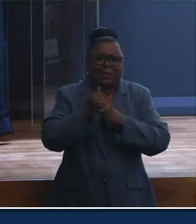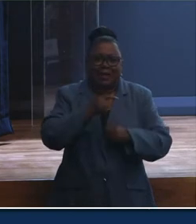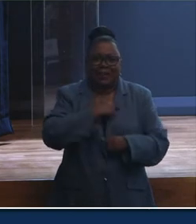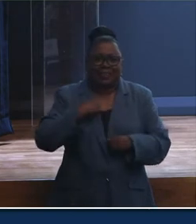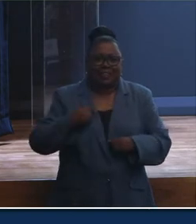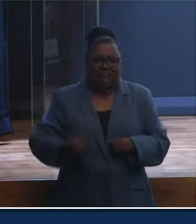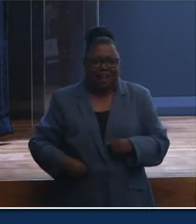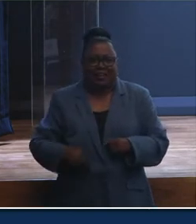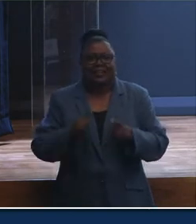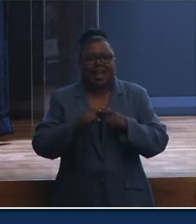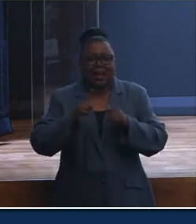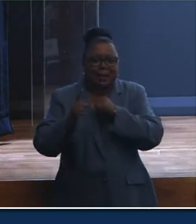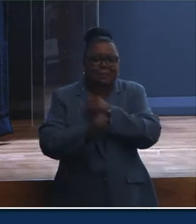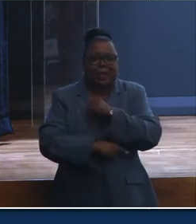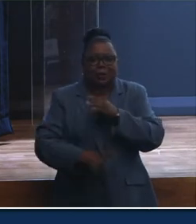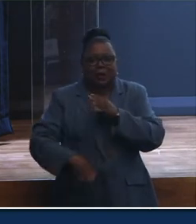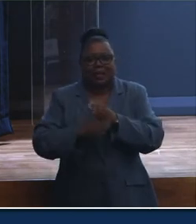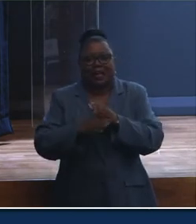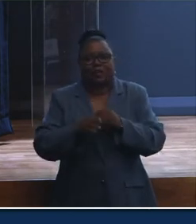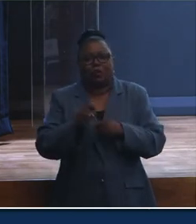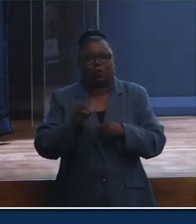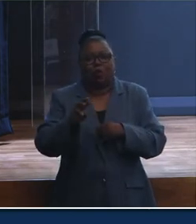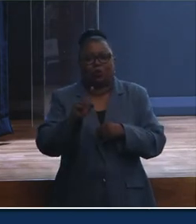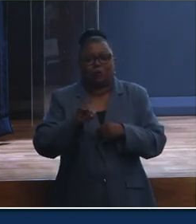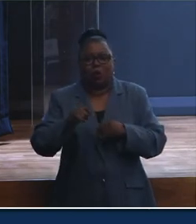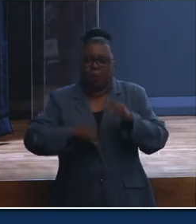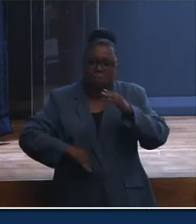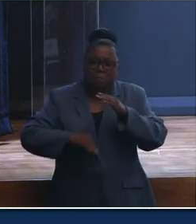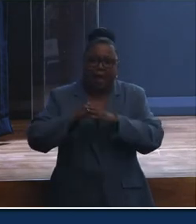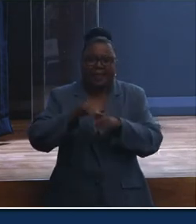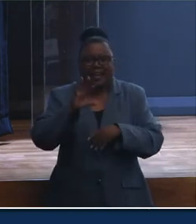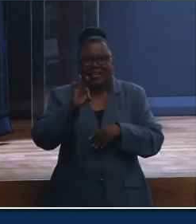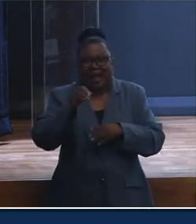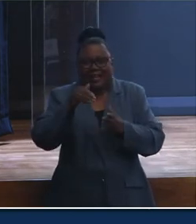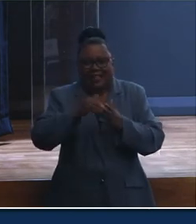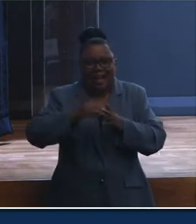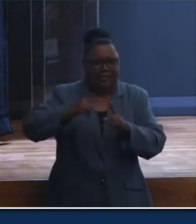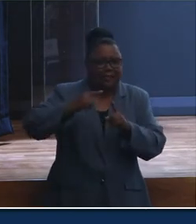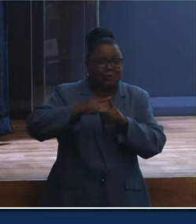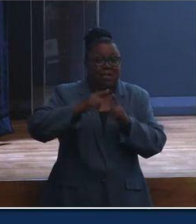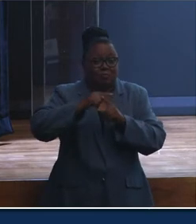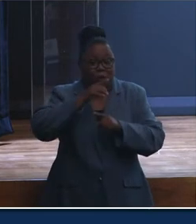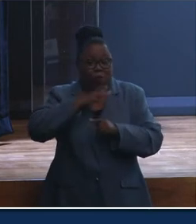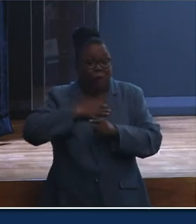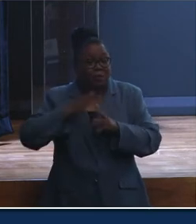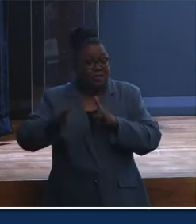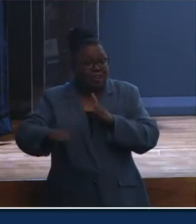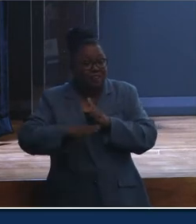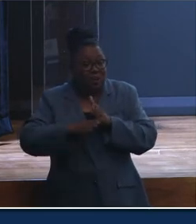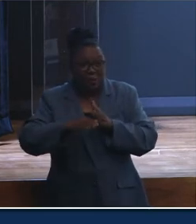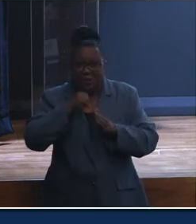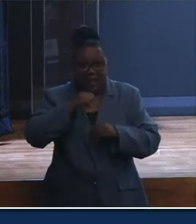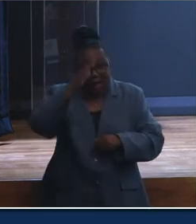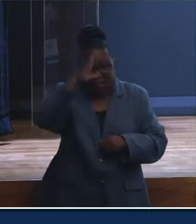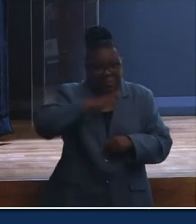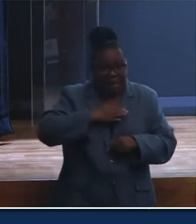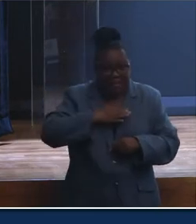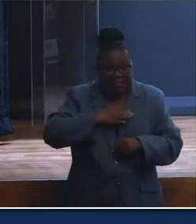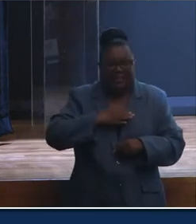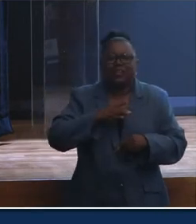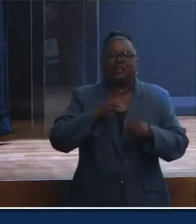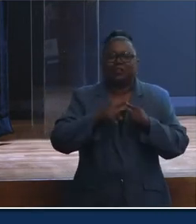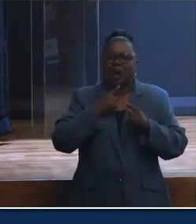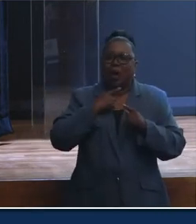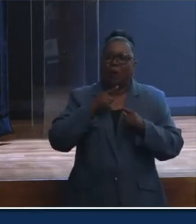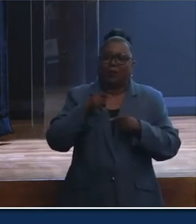Chinese in penalty kicks. Rose Bowl packed at capacity, 90,000 plus for women's football, not men's football. I was in